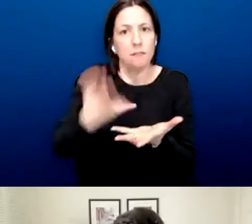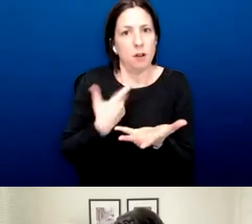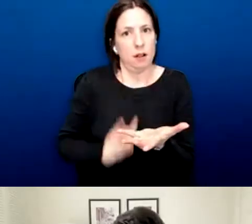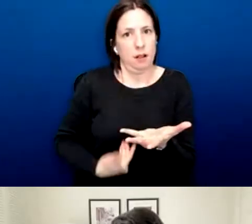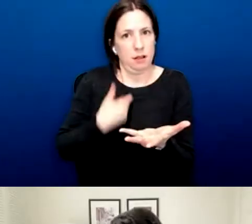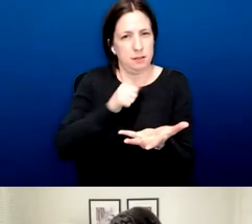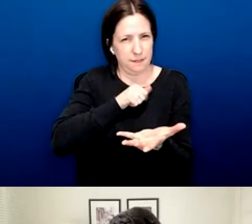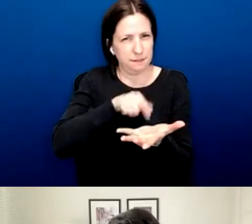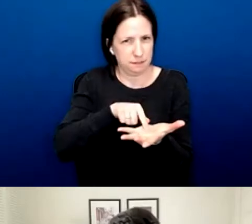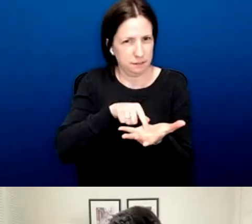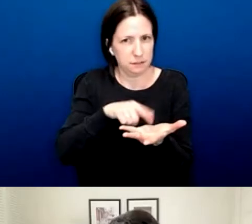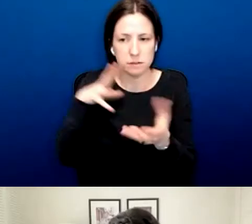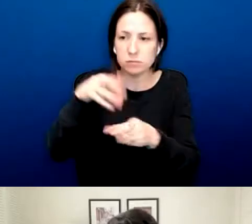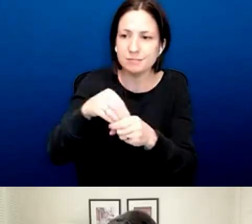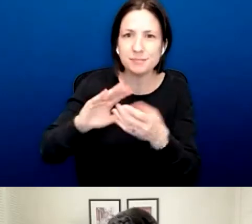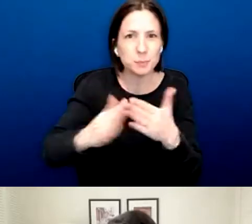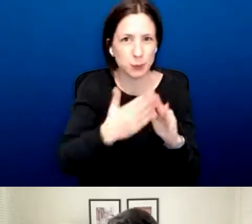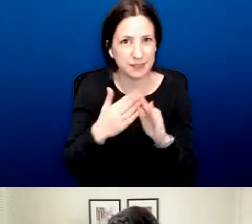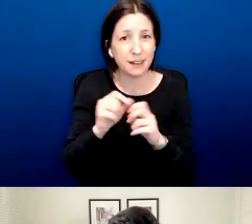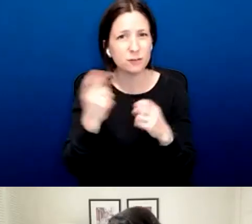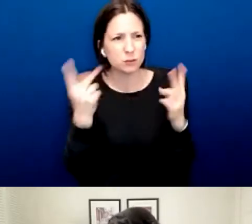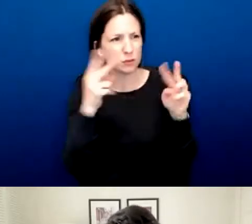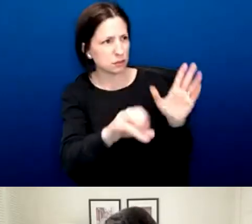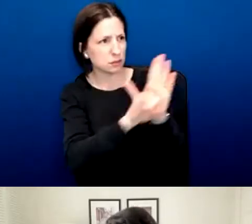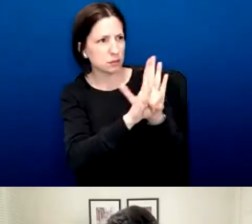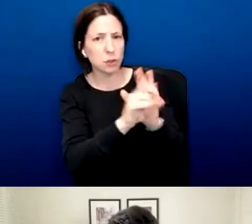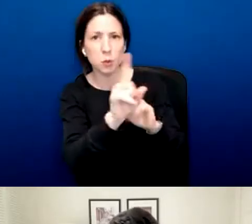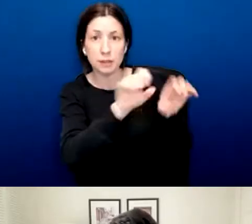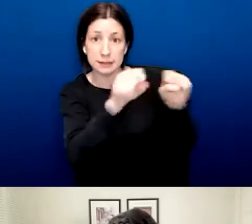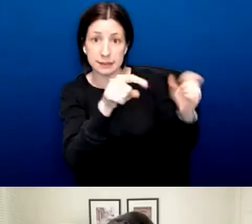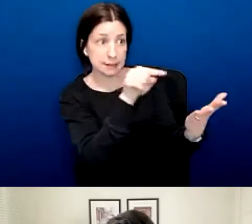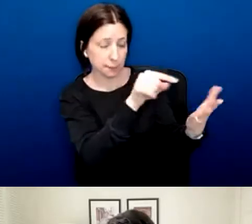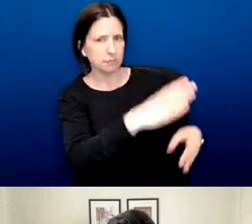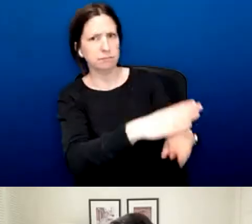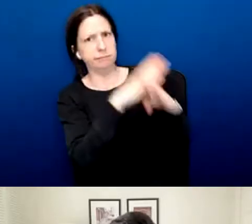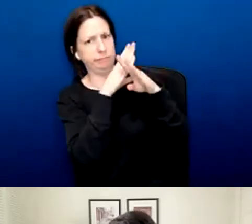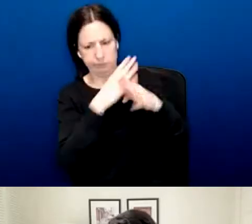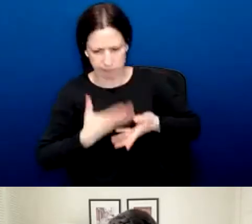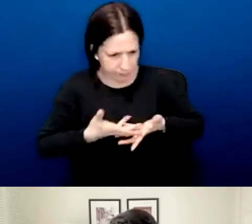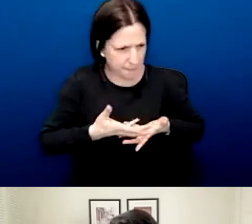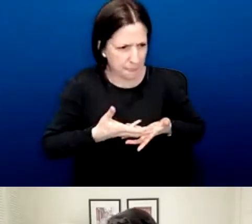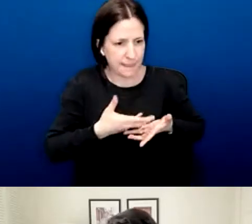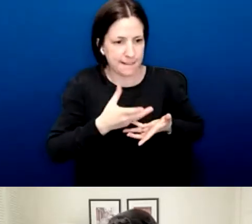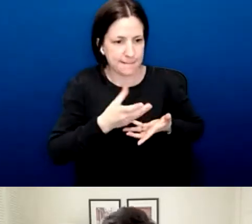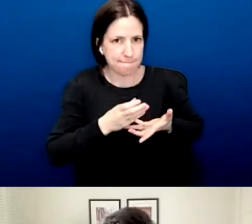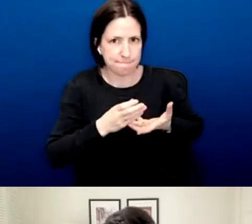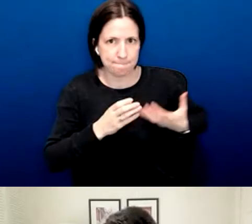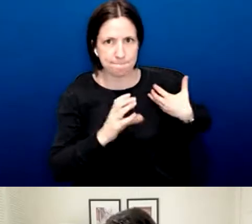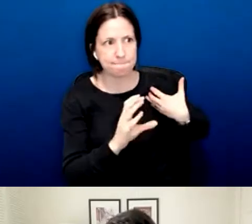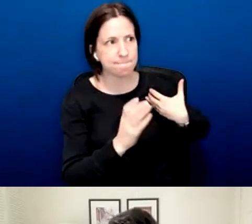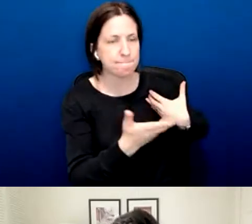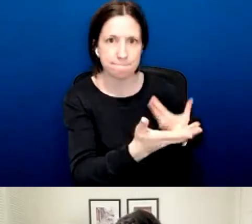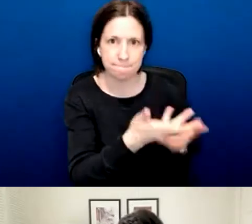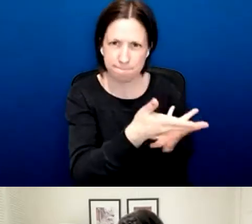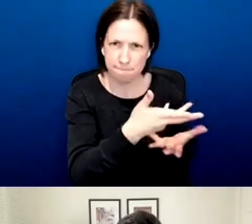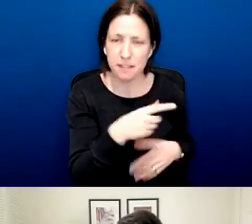like that need to highlight the systems that are in place that really make it difficult to do that. And that's really important because I think like everyone has been